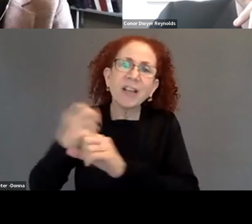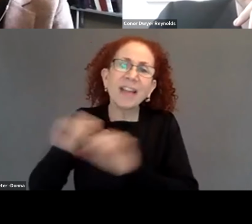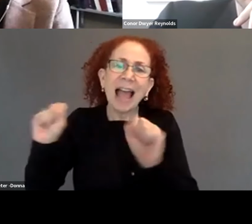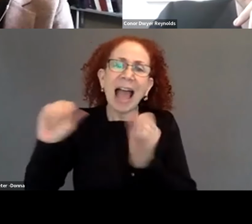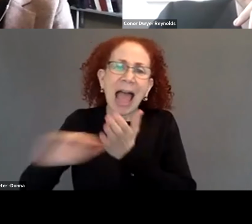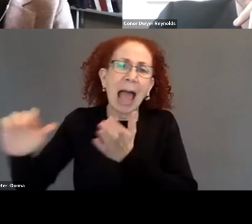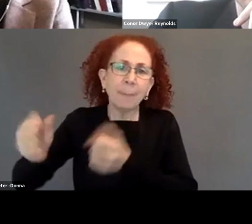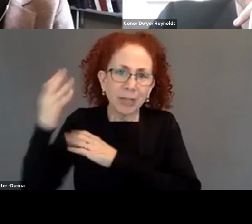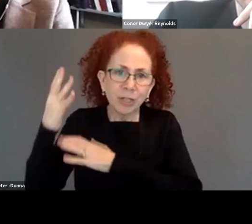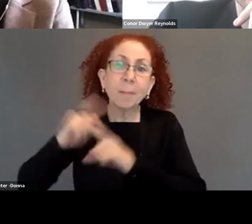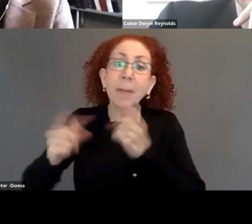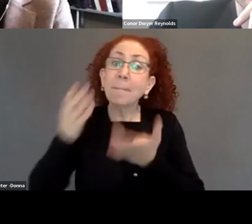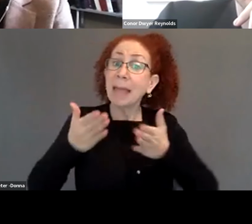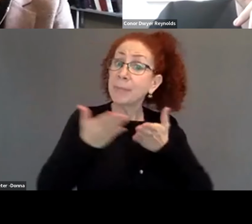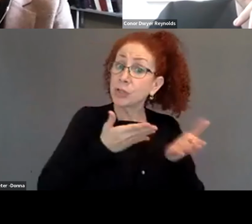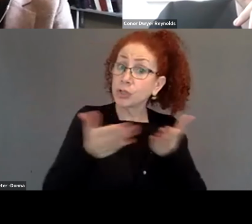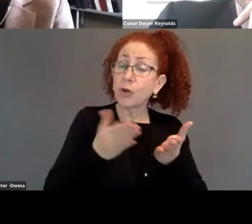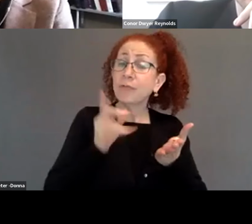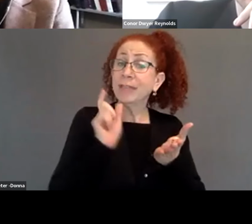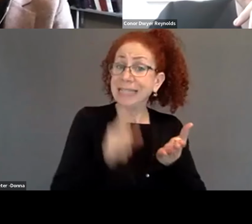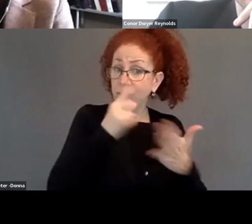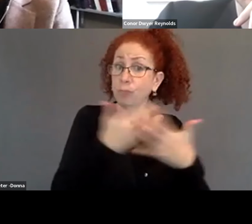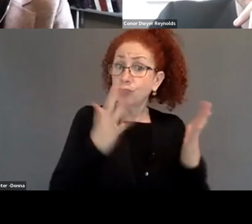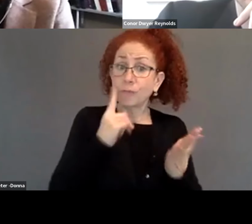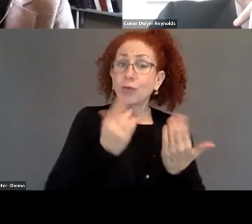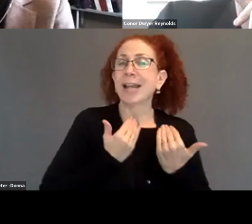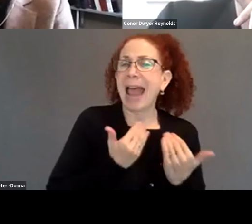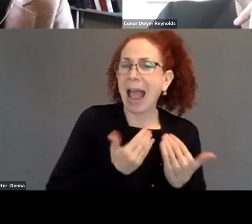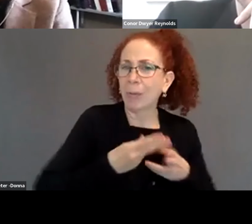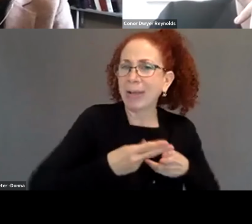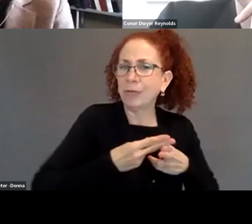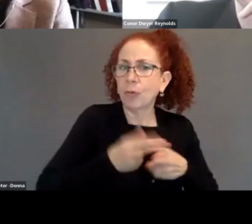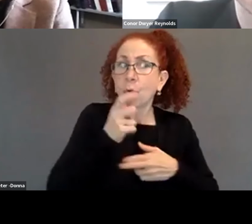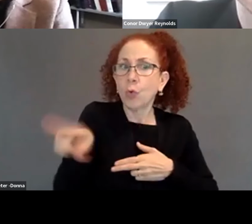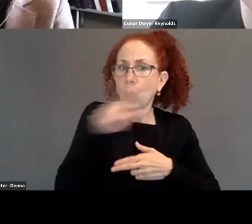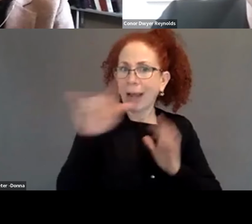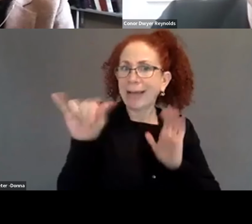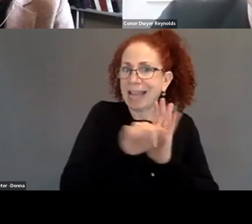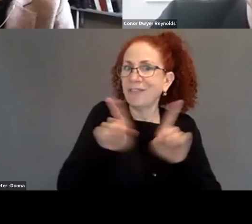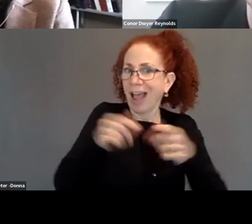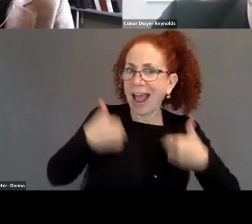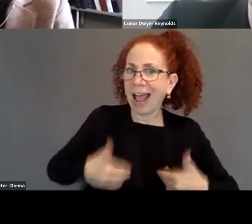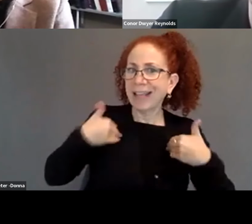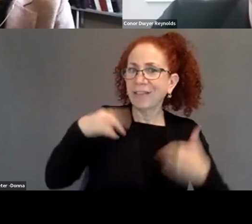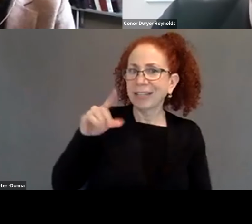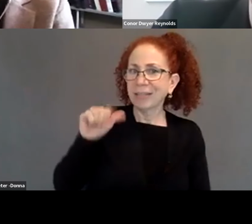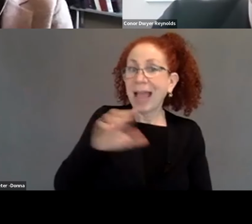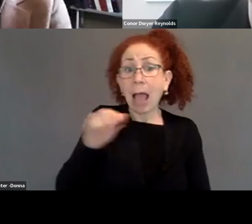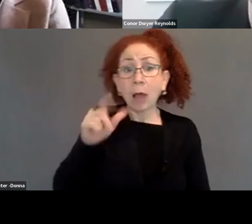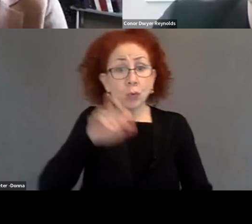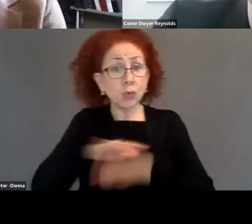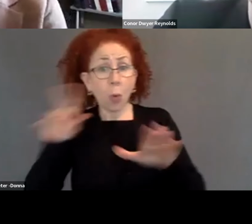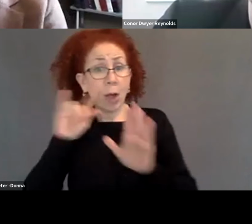of prisoners in the interim, and those who identify with having disabilities as well as those who do not.